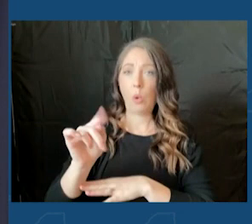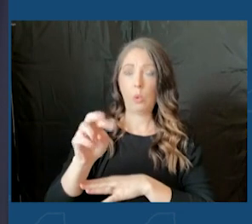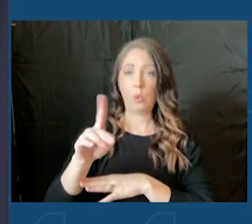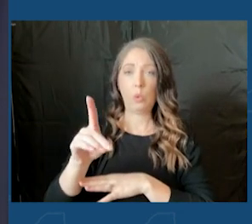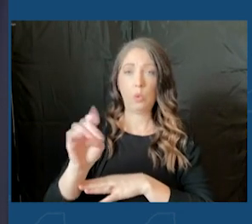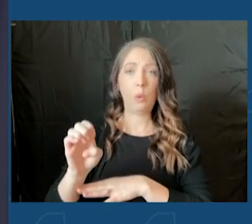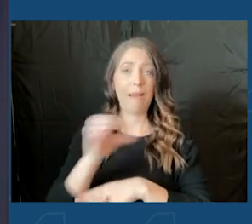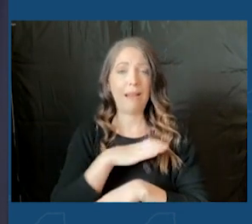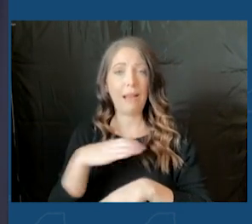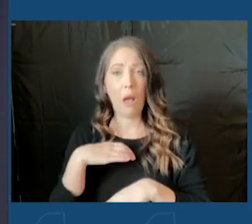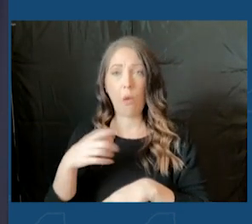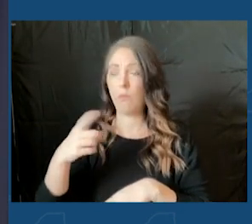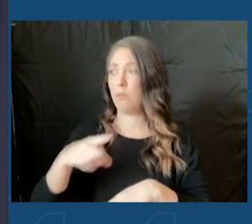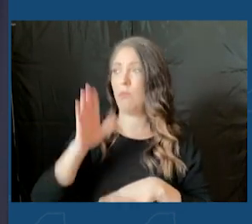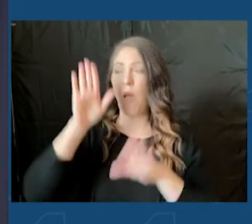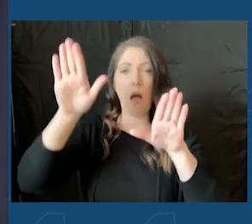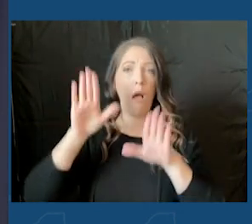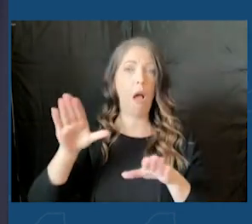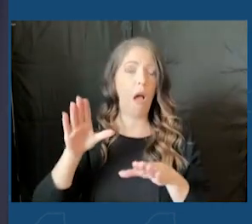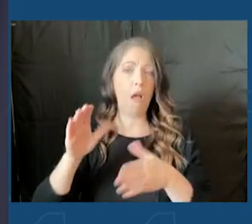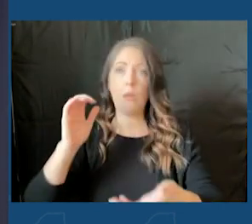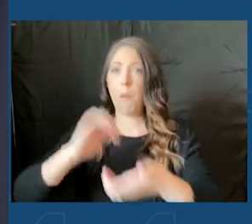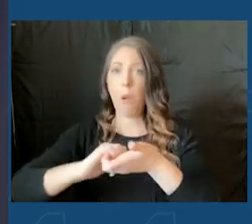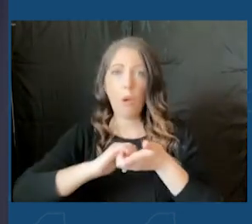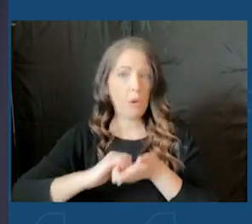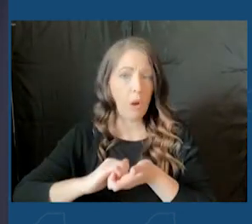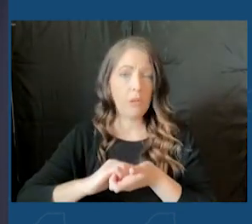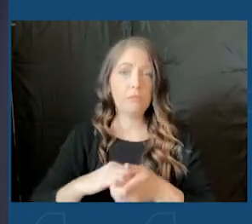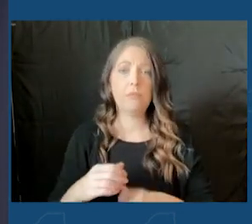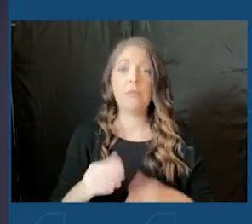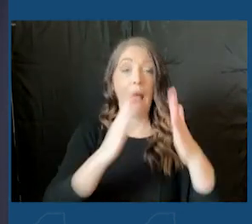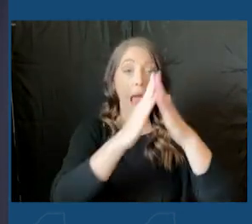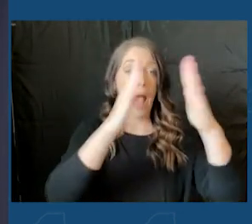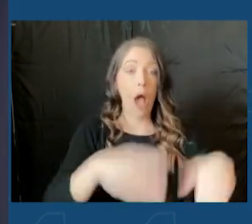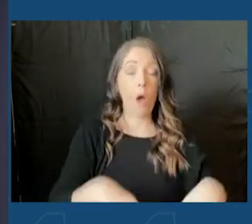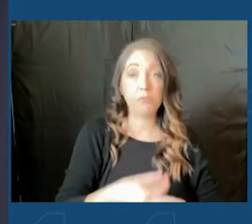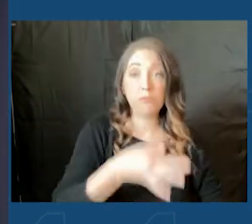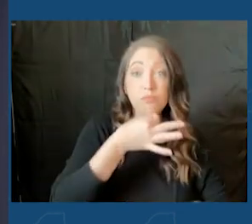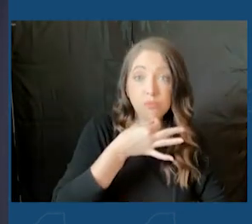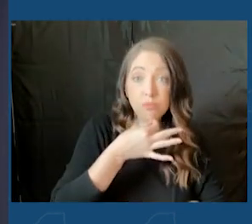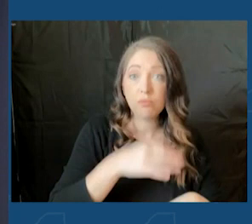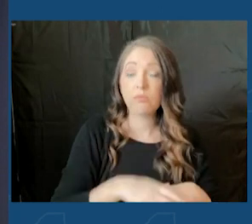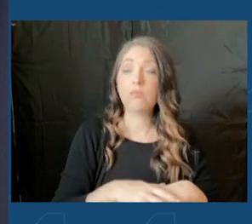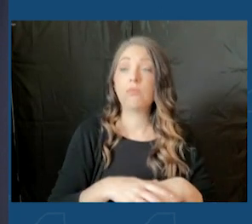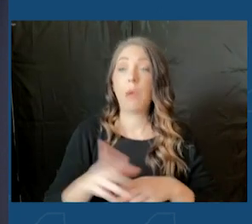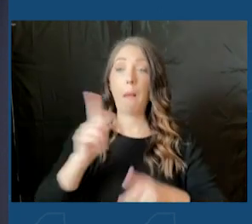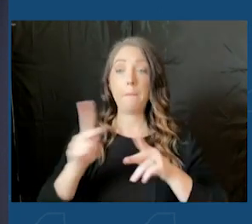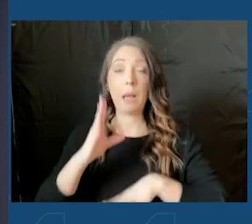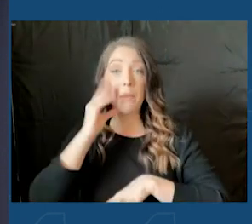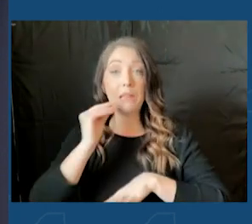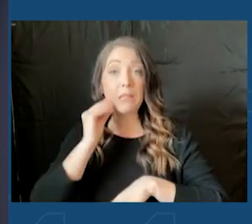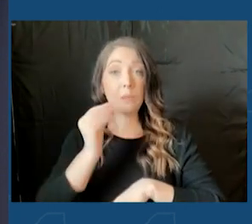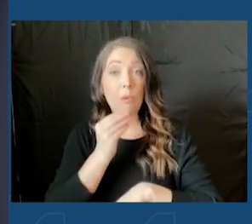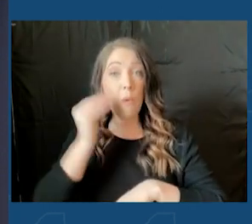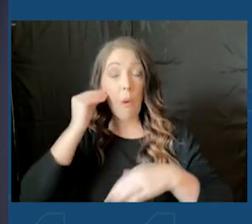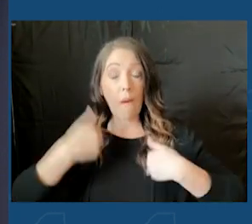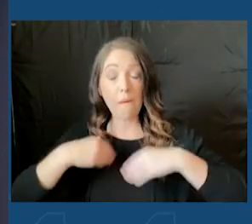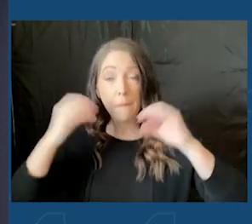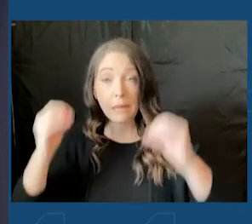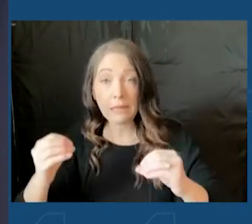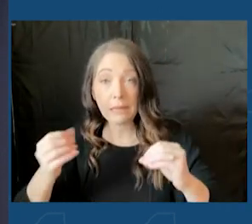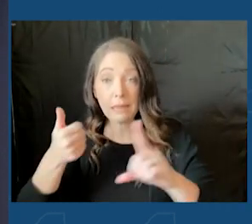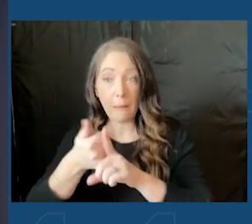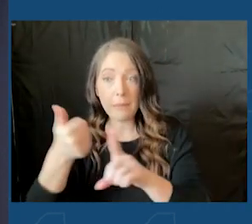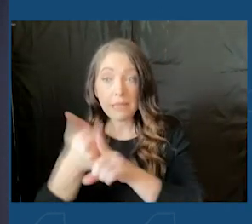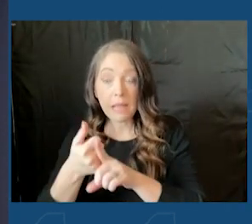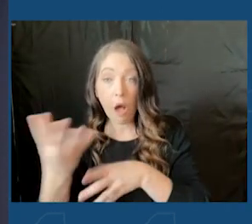partner. Housing experts, homeless advocates, people experiencing homelessness themselves,